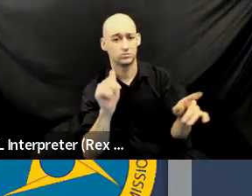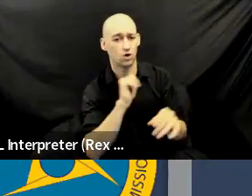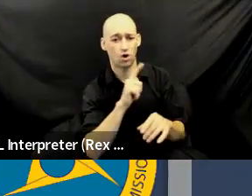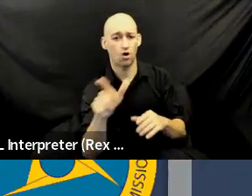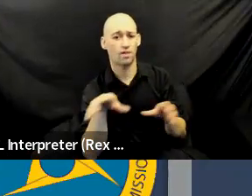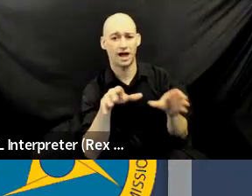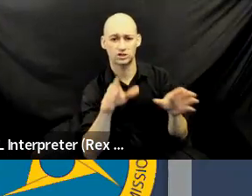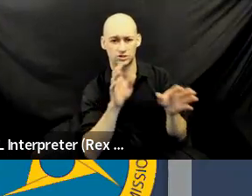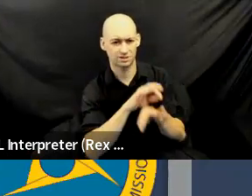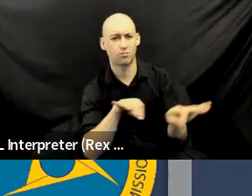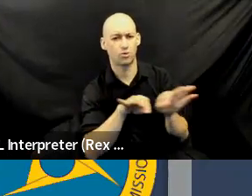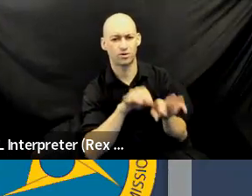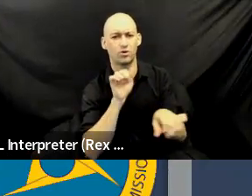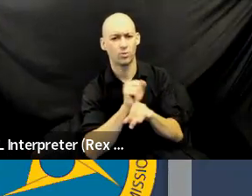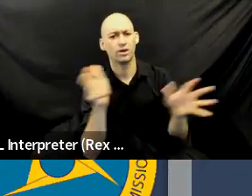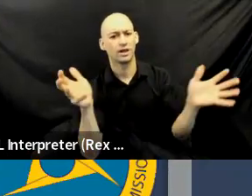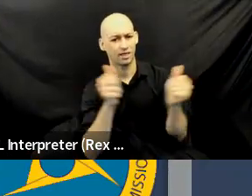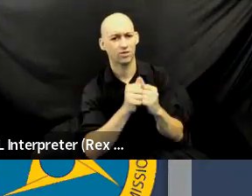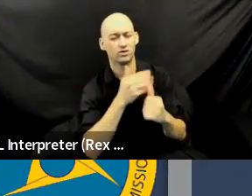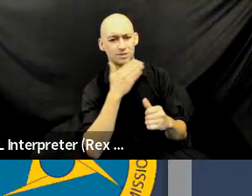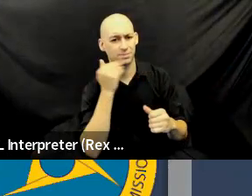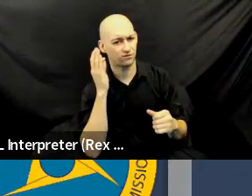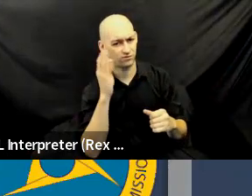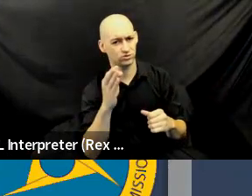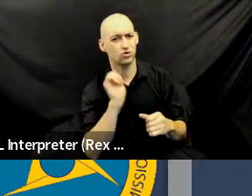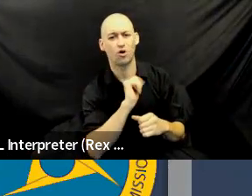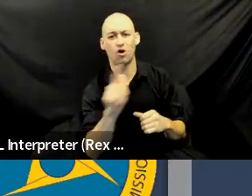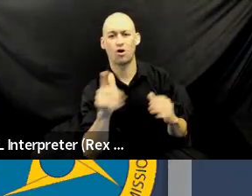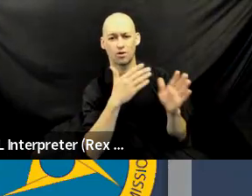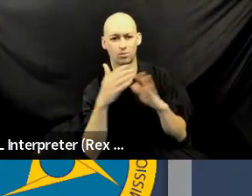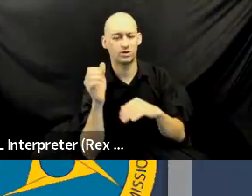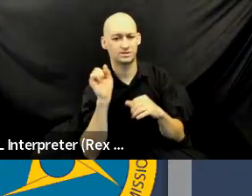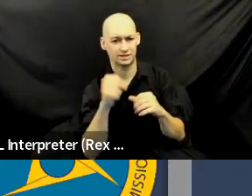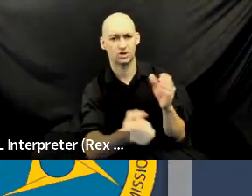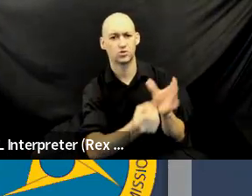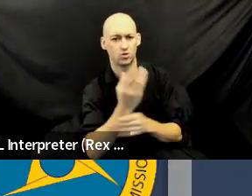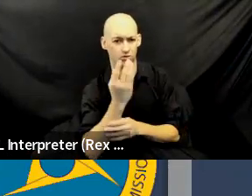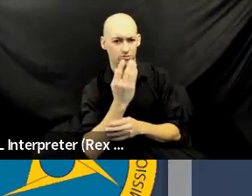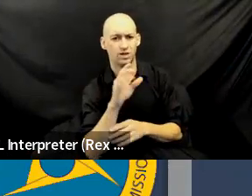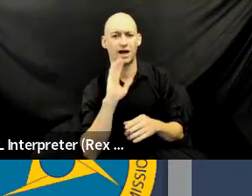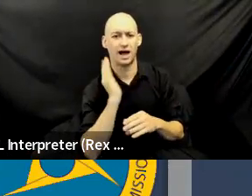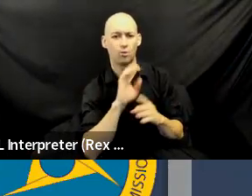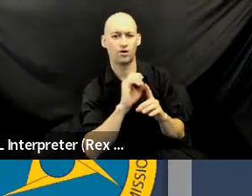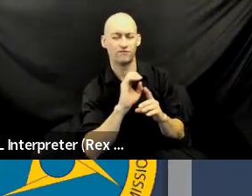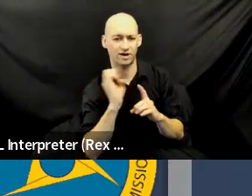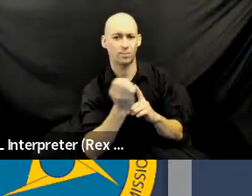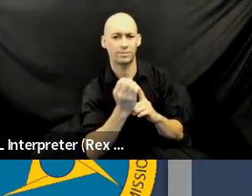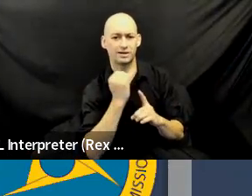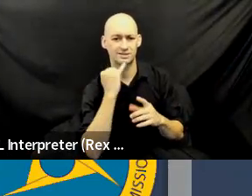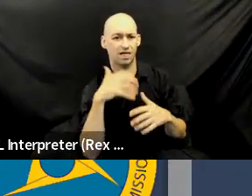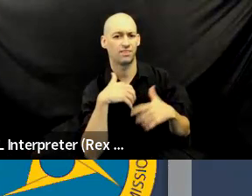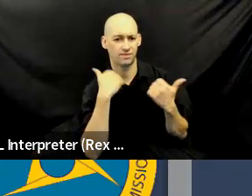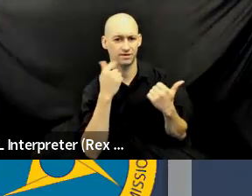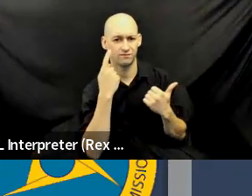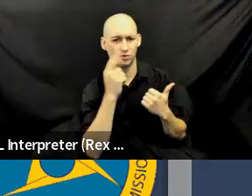difference. Let us work together to a future where all communities can thrive and our environment is healthy for all. Thank you, and I'm